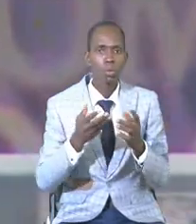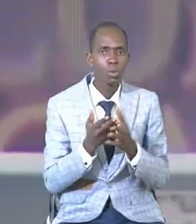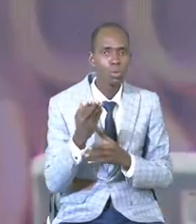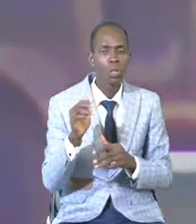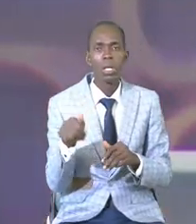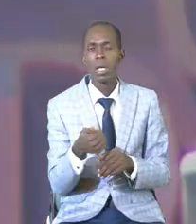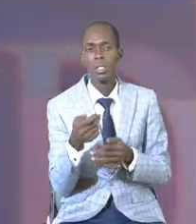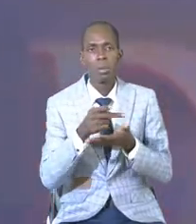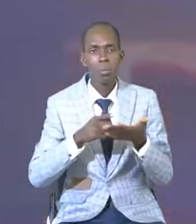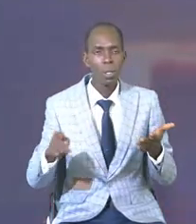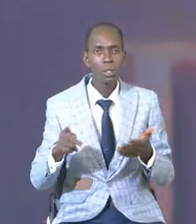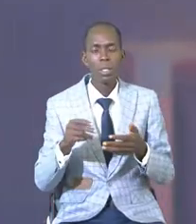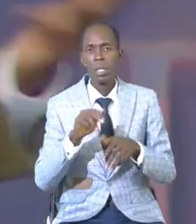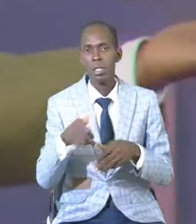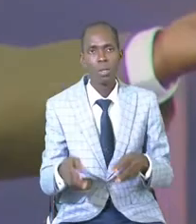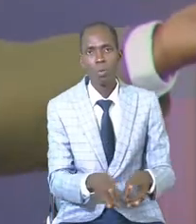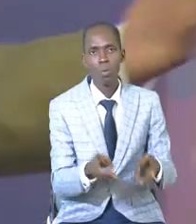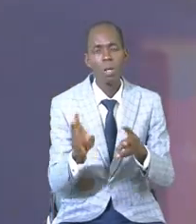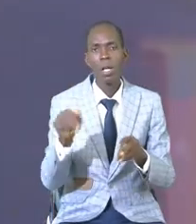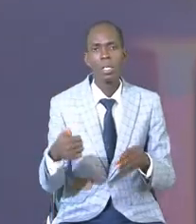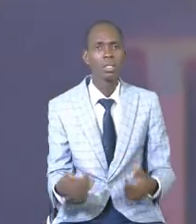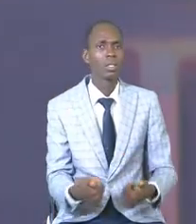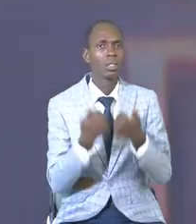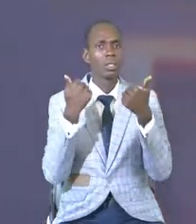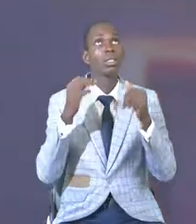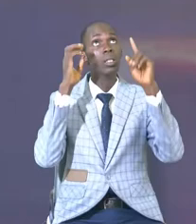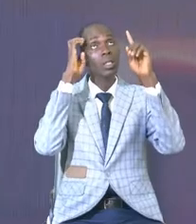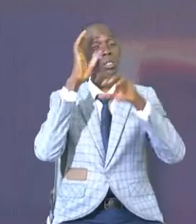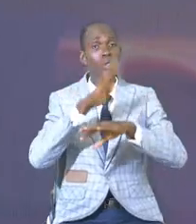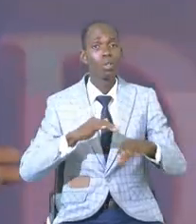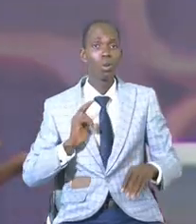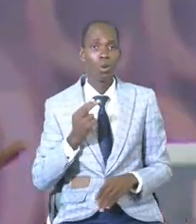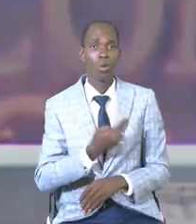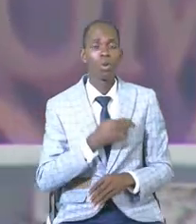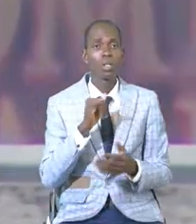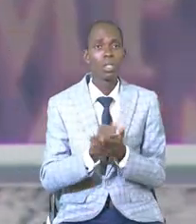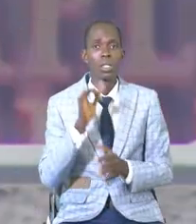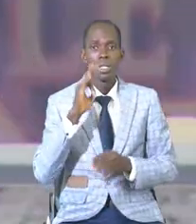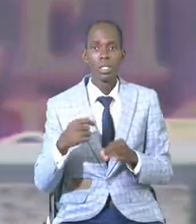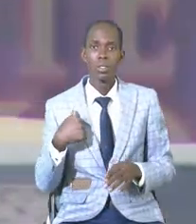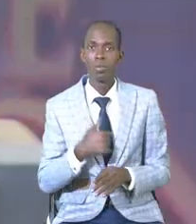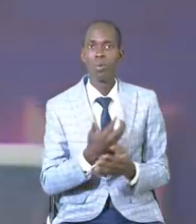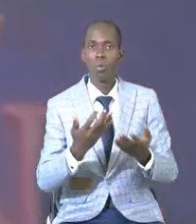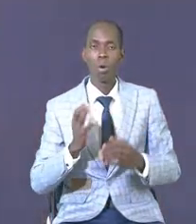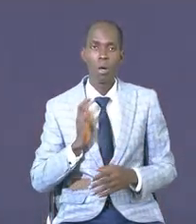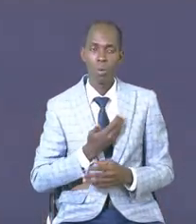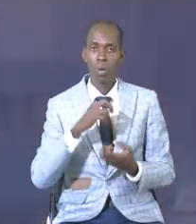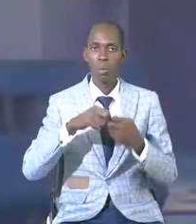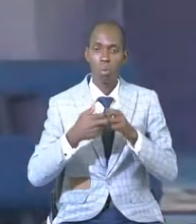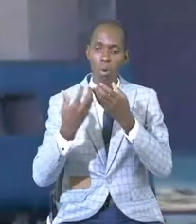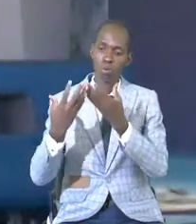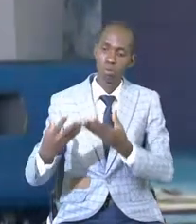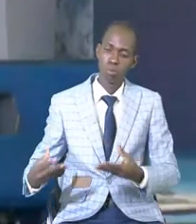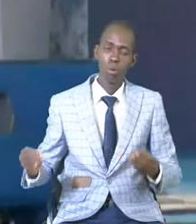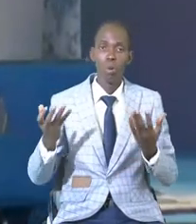any difficulty, any challenge, it calls us that if we want our problem solved and if we want to grow, if